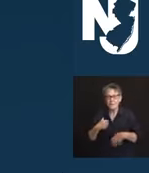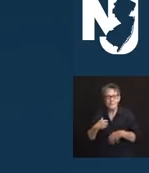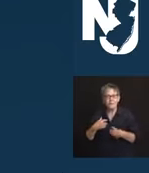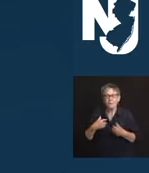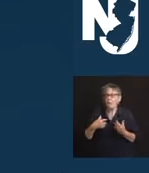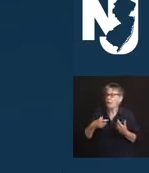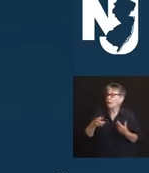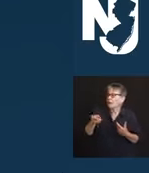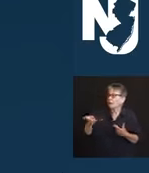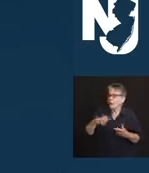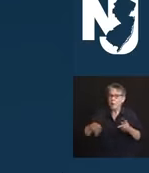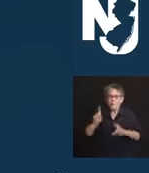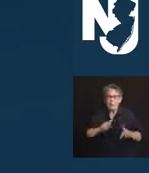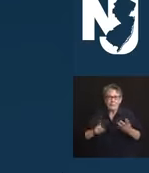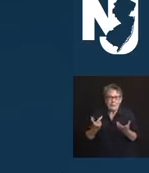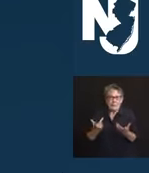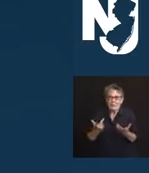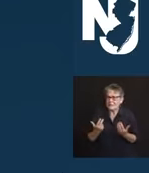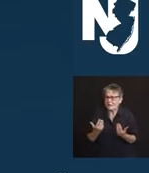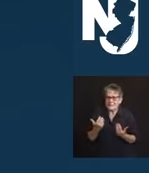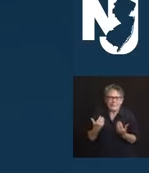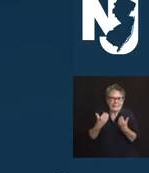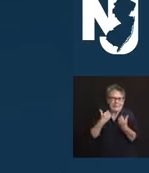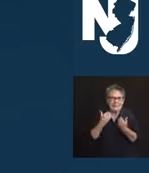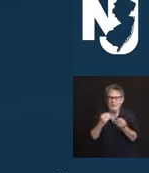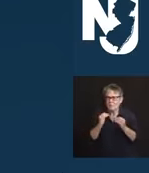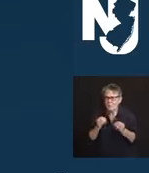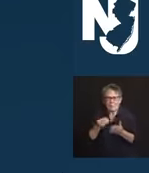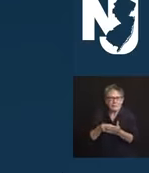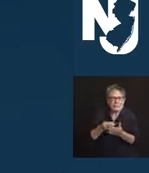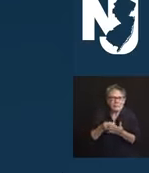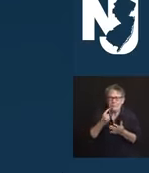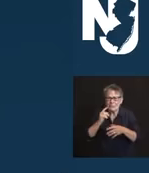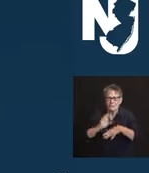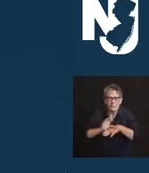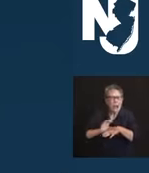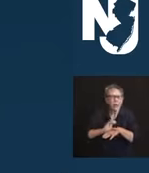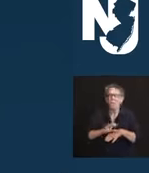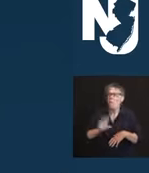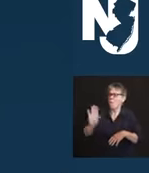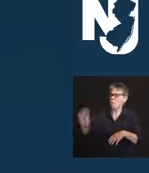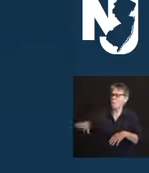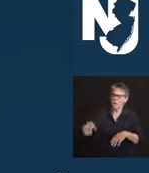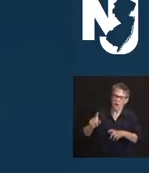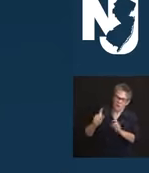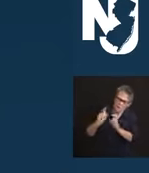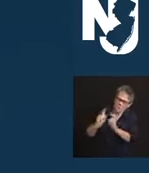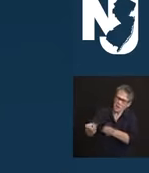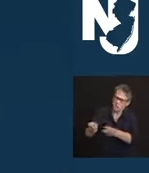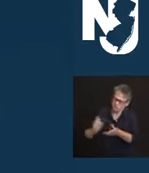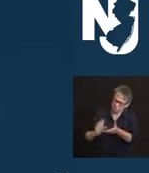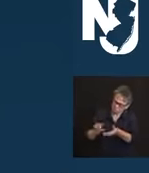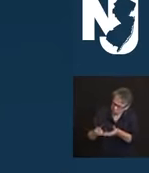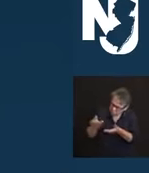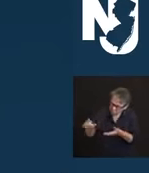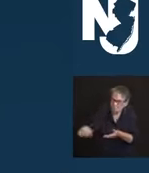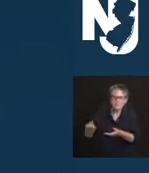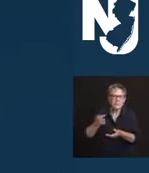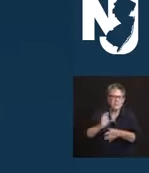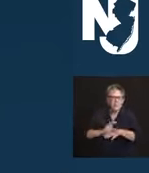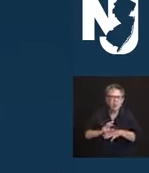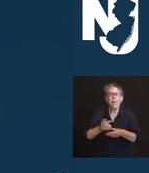only 68 years old. She was a Hoboken original, and she will be fondly remembered by all and missed dearly